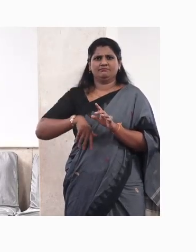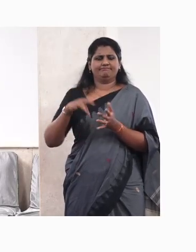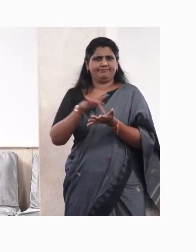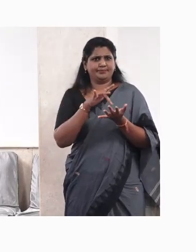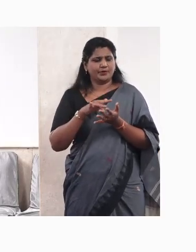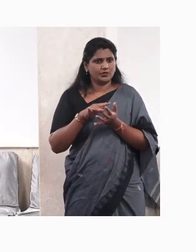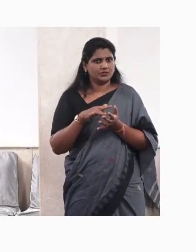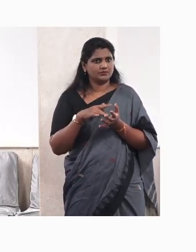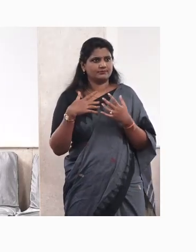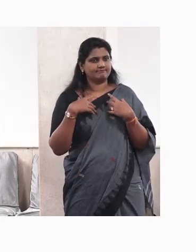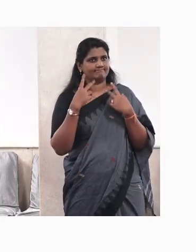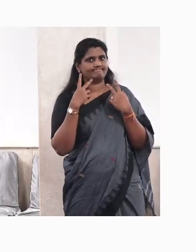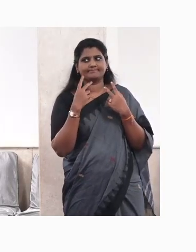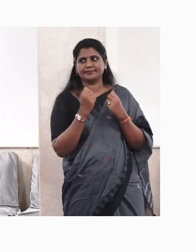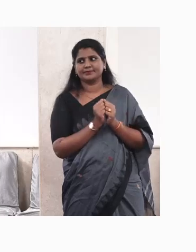to